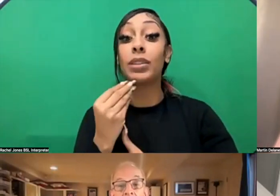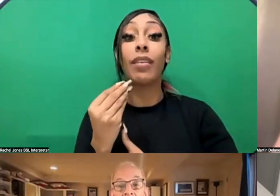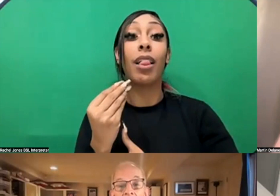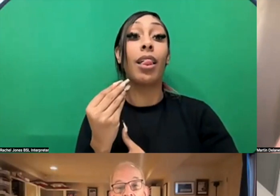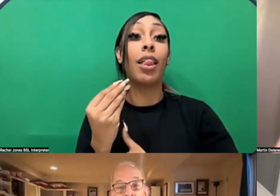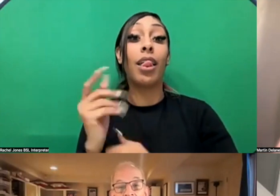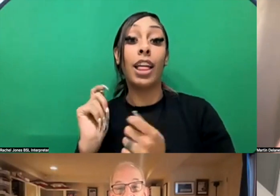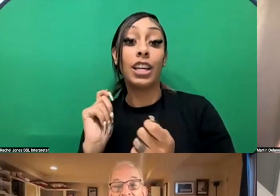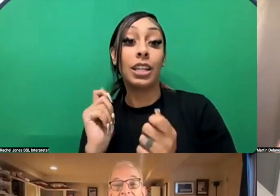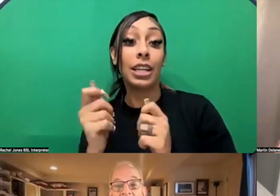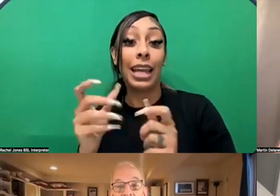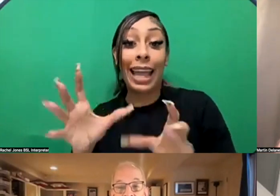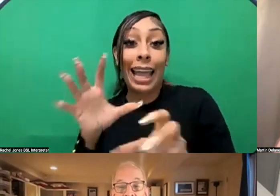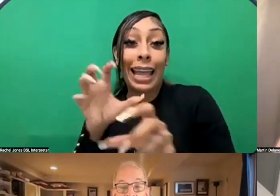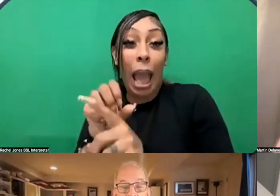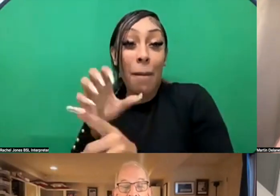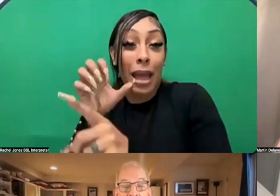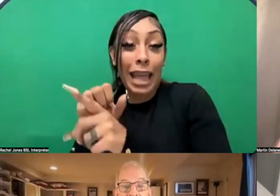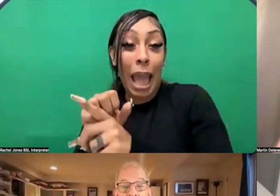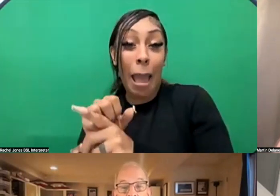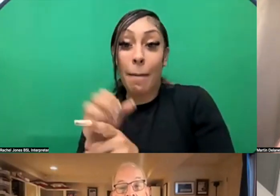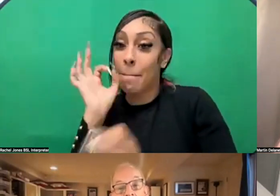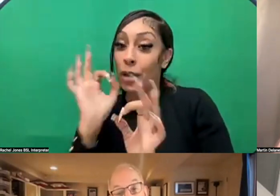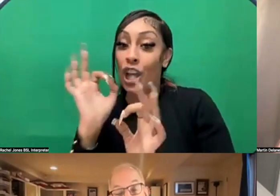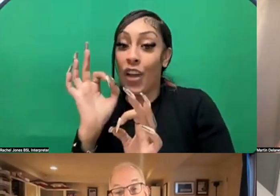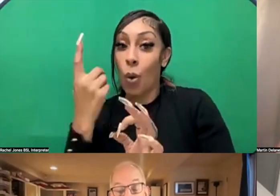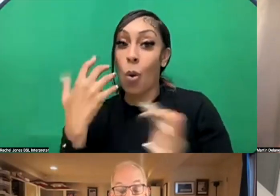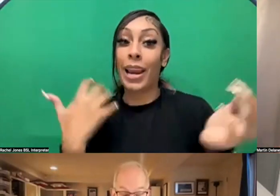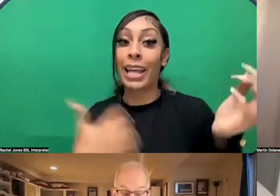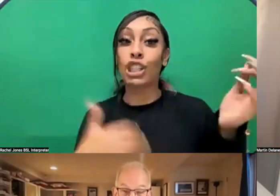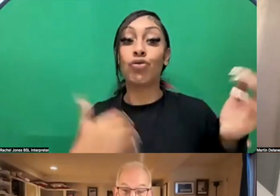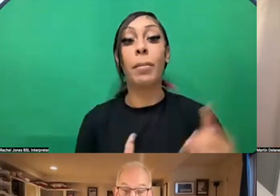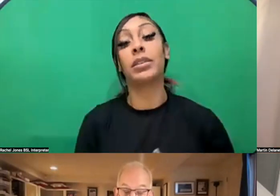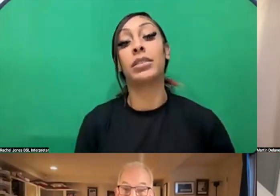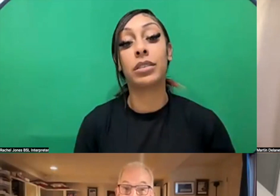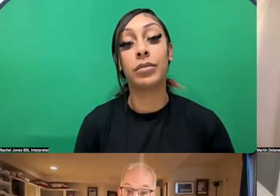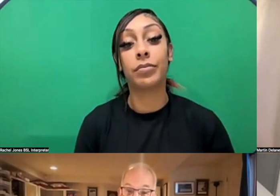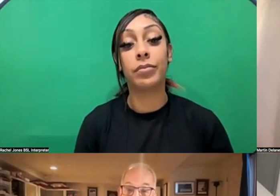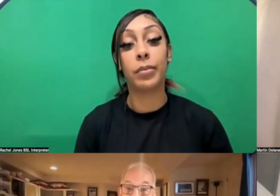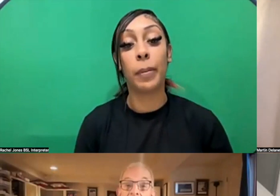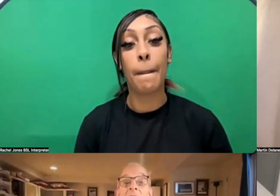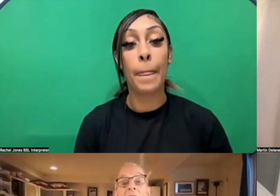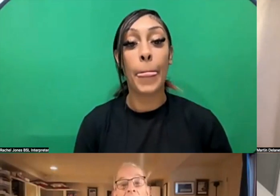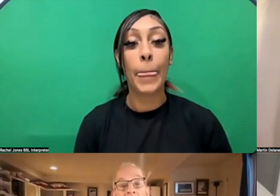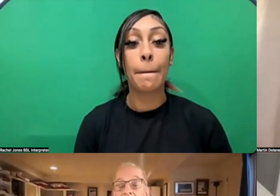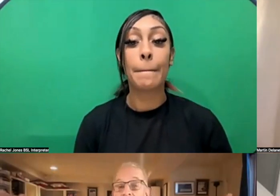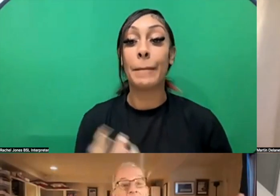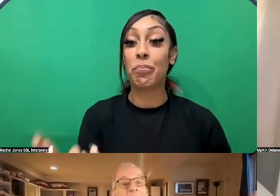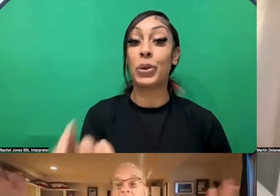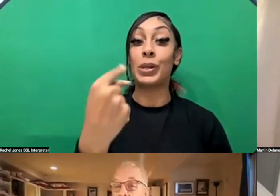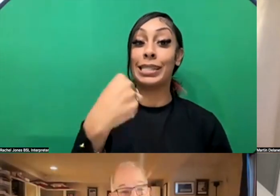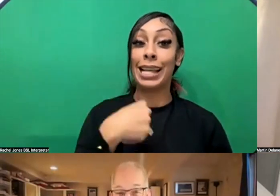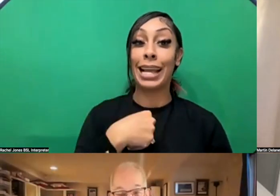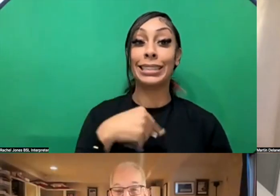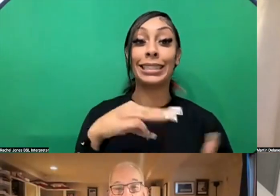transitions are captured perfectly by Lele's instruments. But what he'll do is, if you're sending the MPE, he just says,